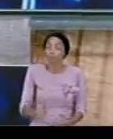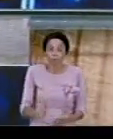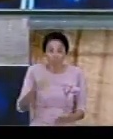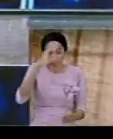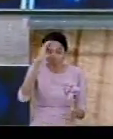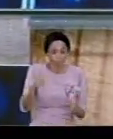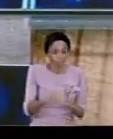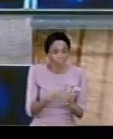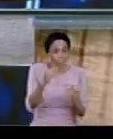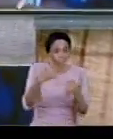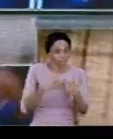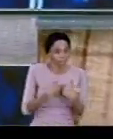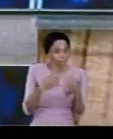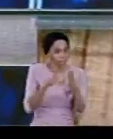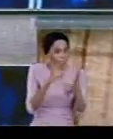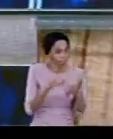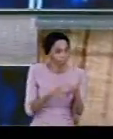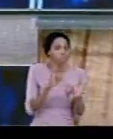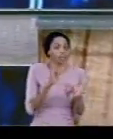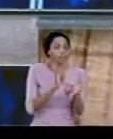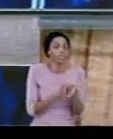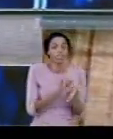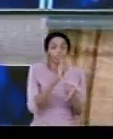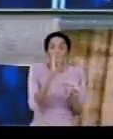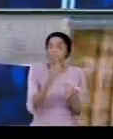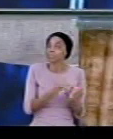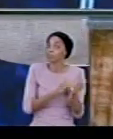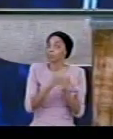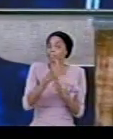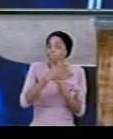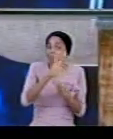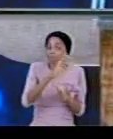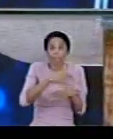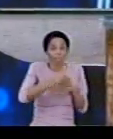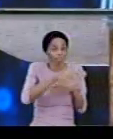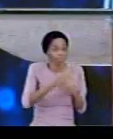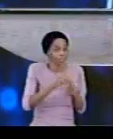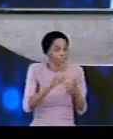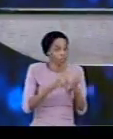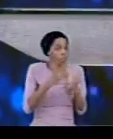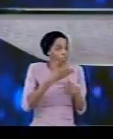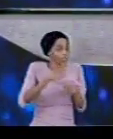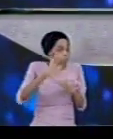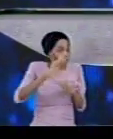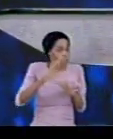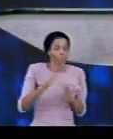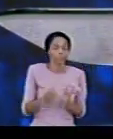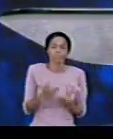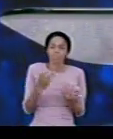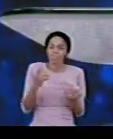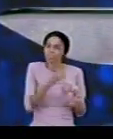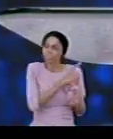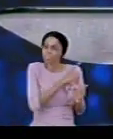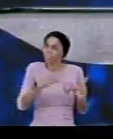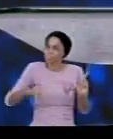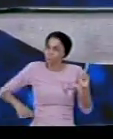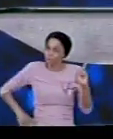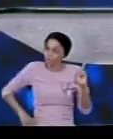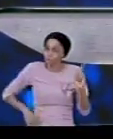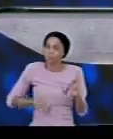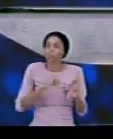had the law, and that one is passed away. After the law passed away, the Lord is